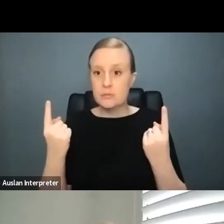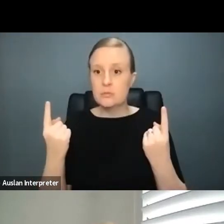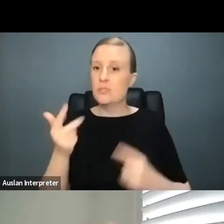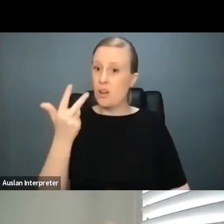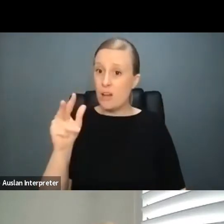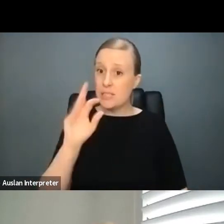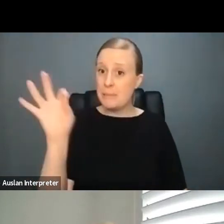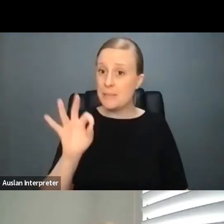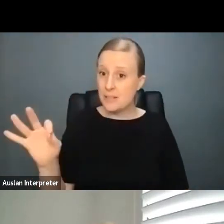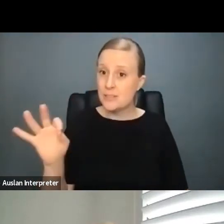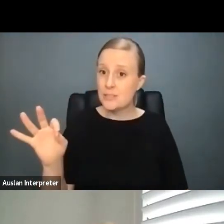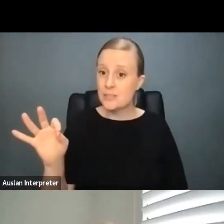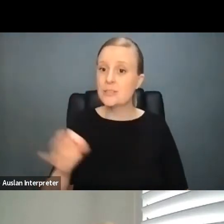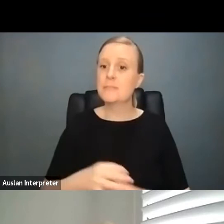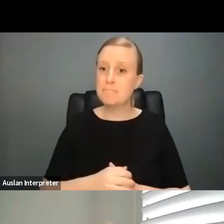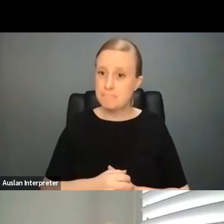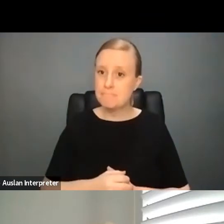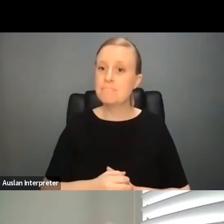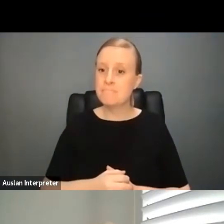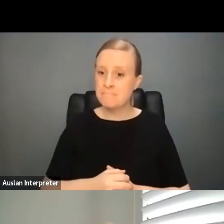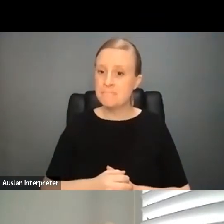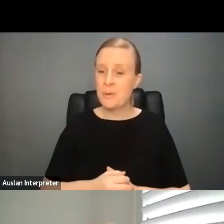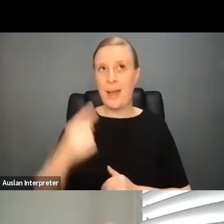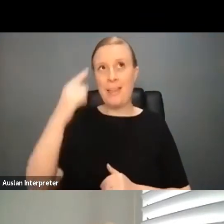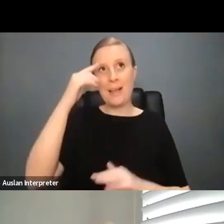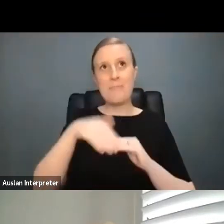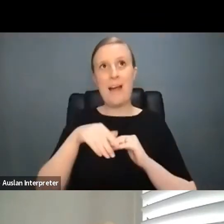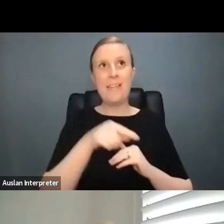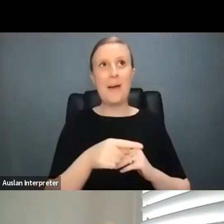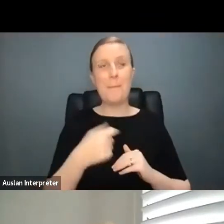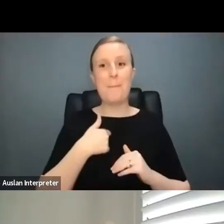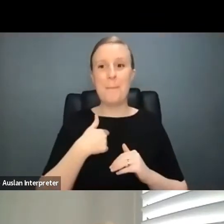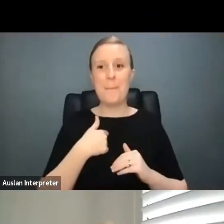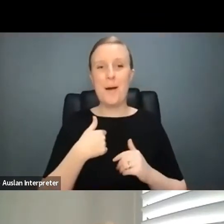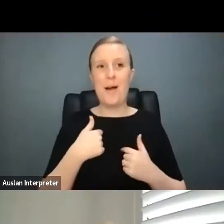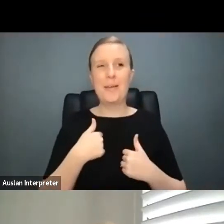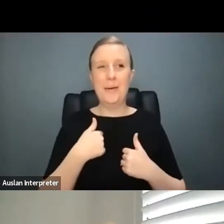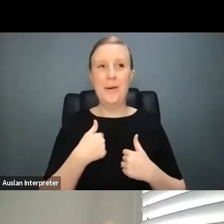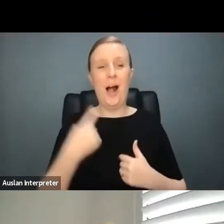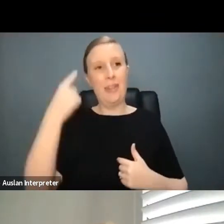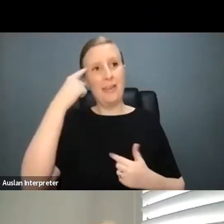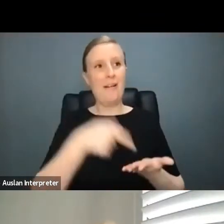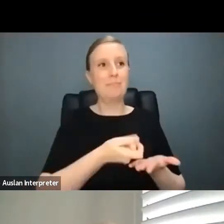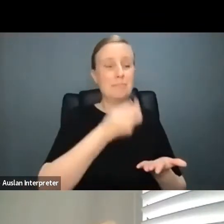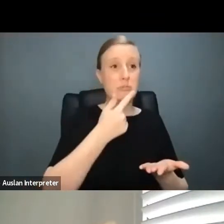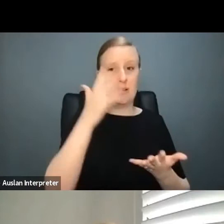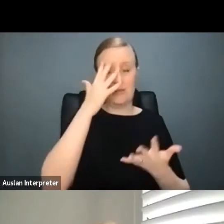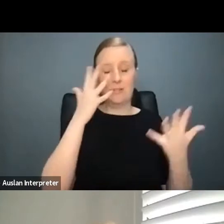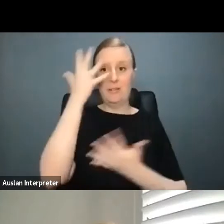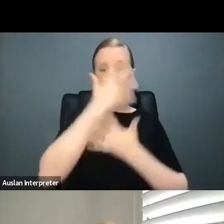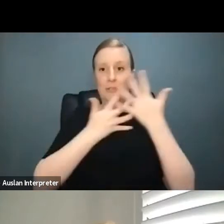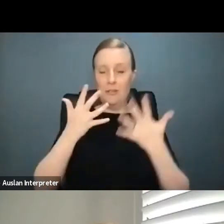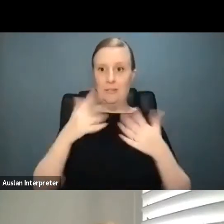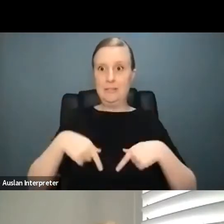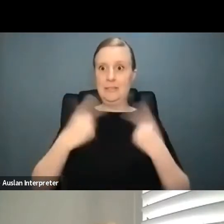to what it's like when you take something, when you think you take something and then you take something else, and what effect it has on your body and